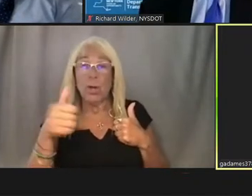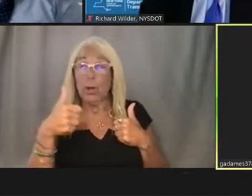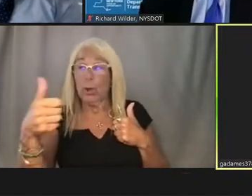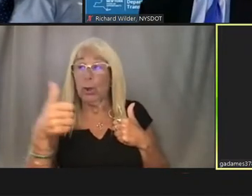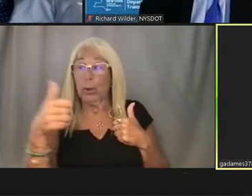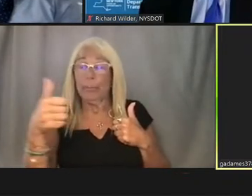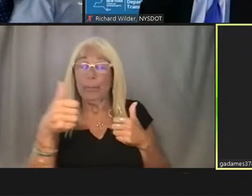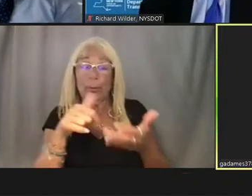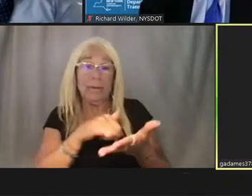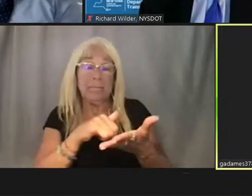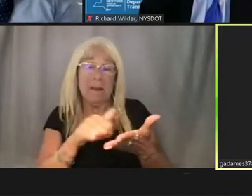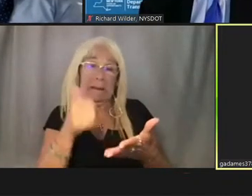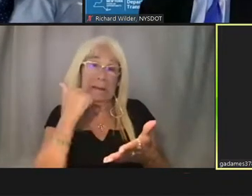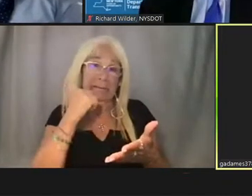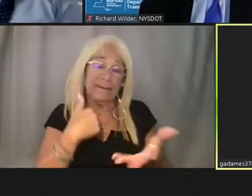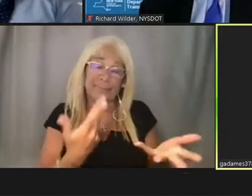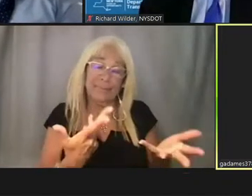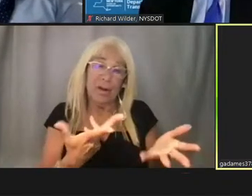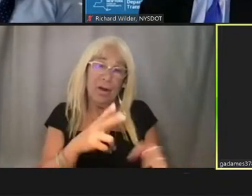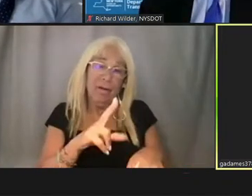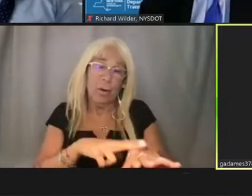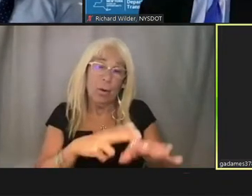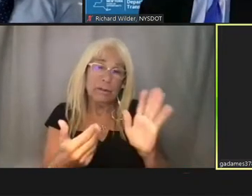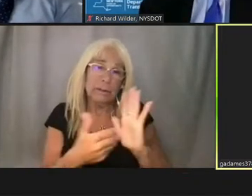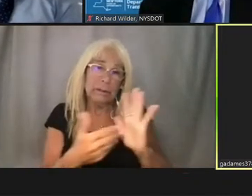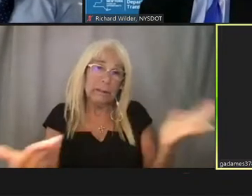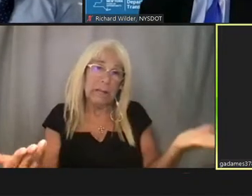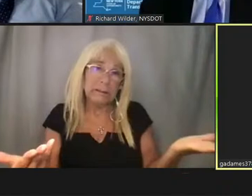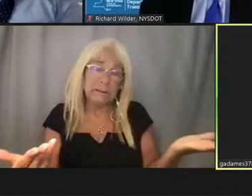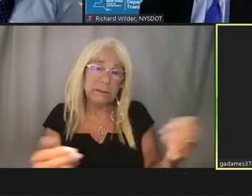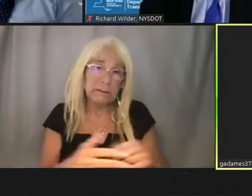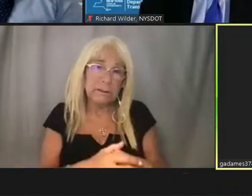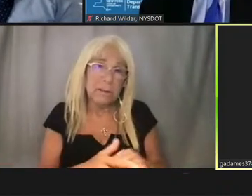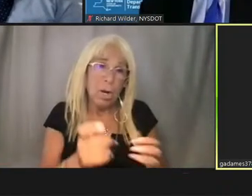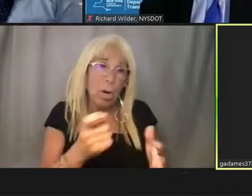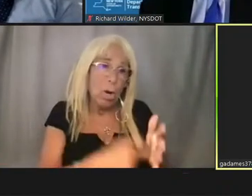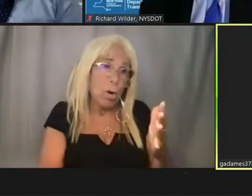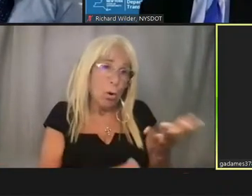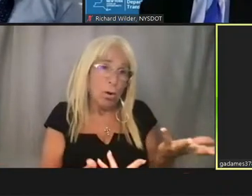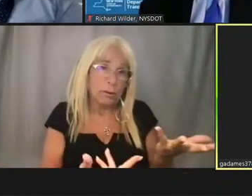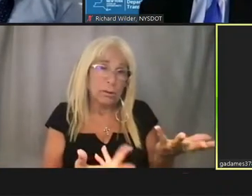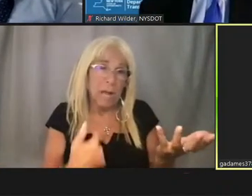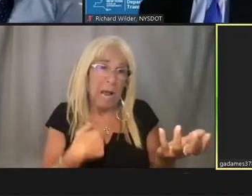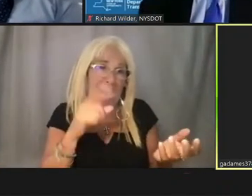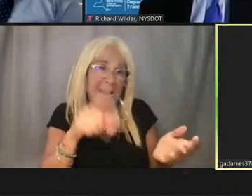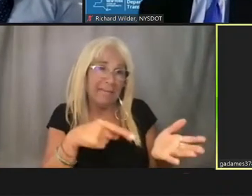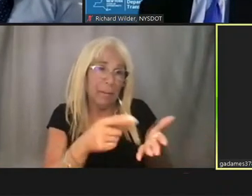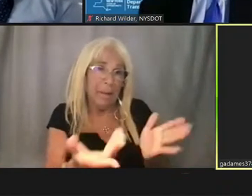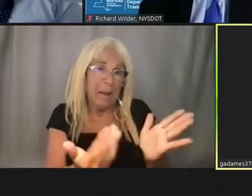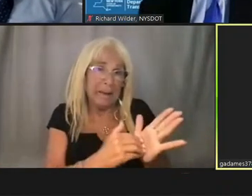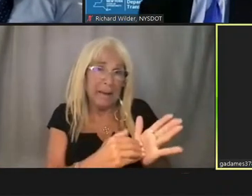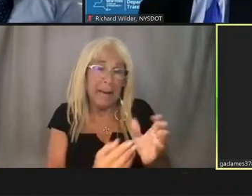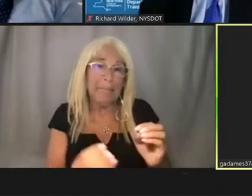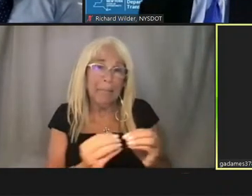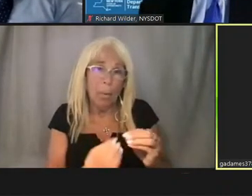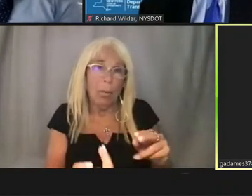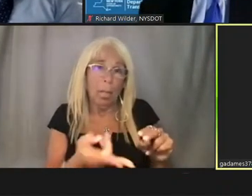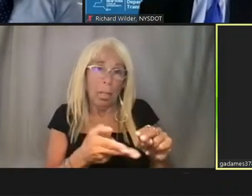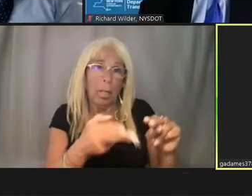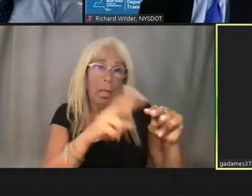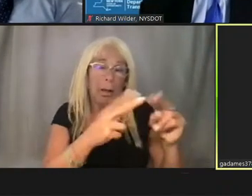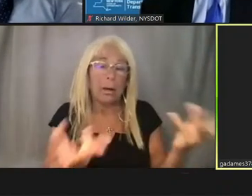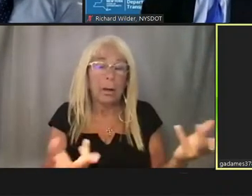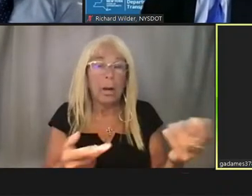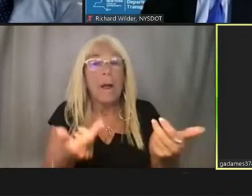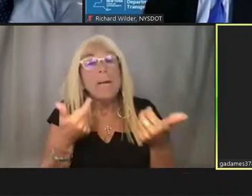I'm going to be against this right this is another cost or another charge that I have to pay so I'm